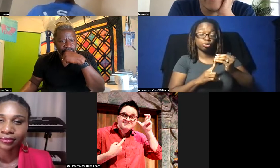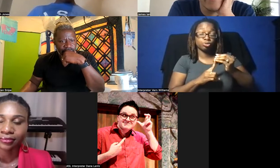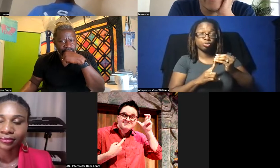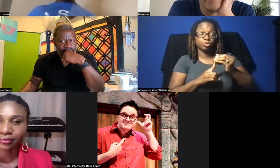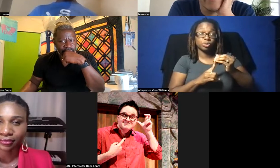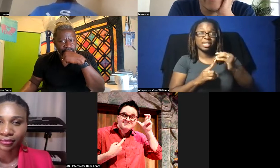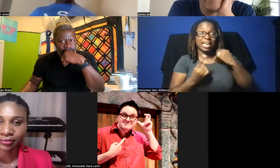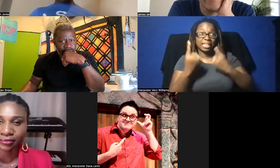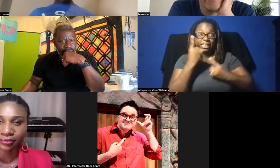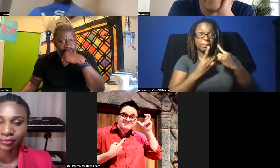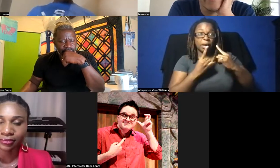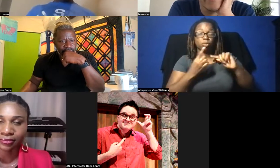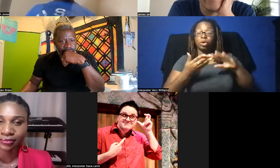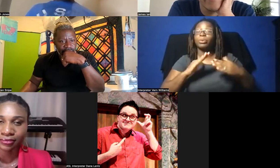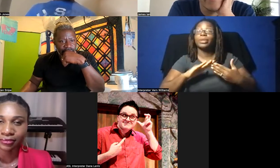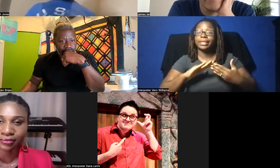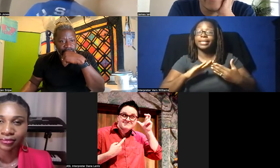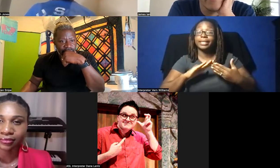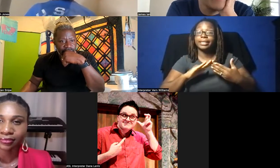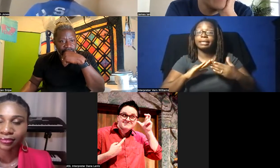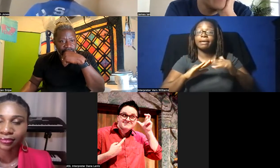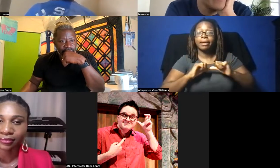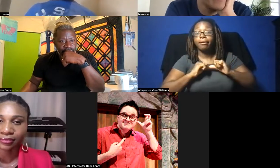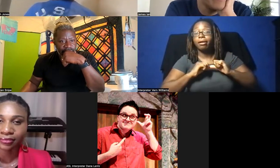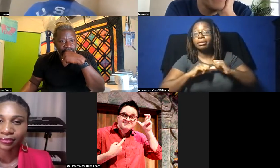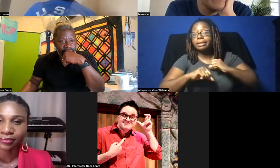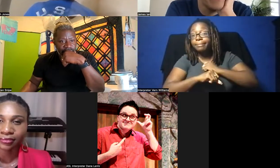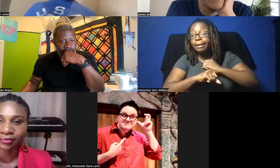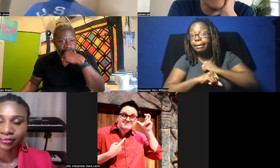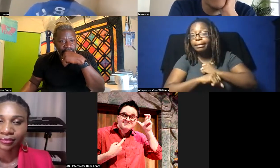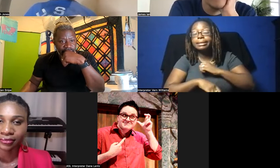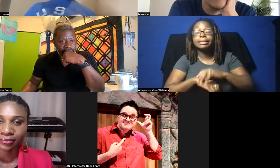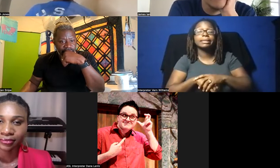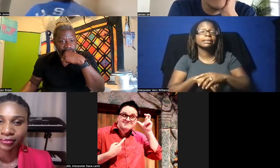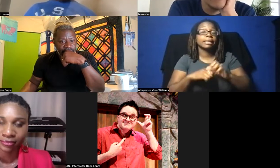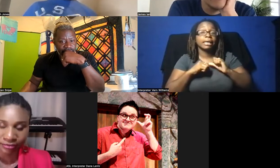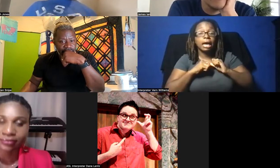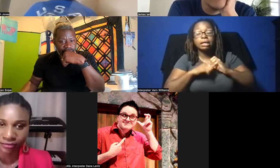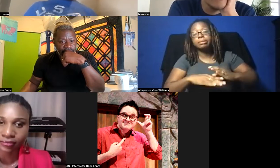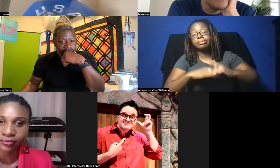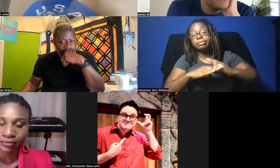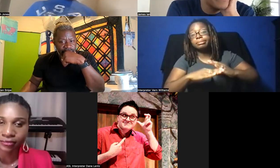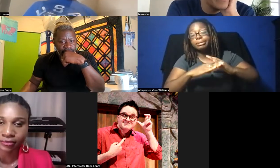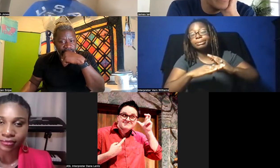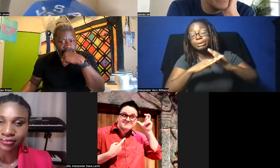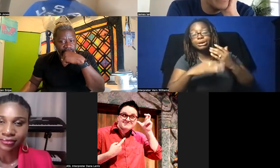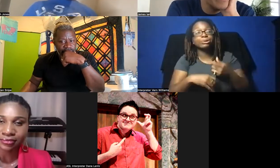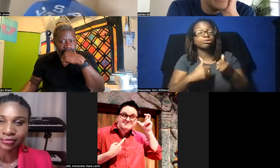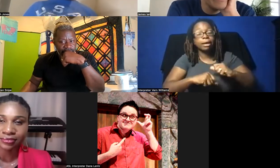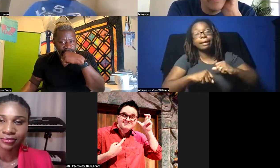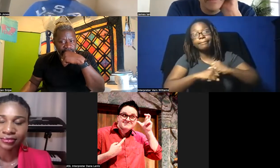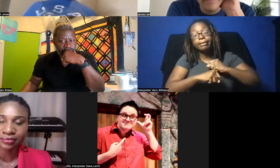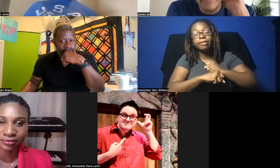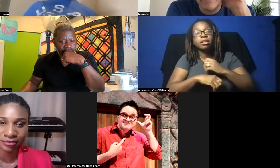think about community, and I think about those constant battles, those constant acts of defiance and things like that. And